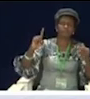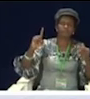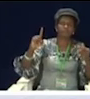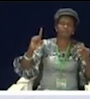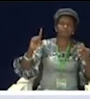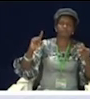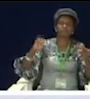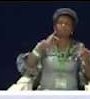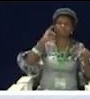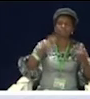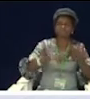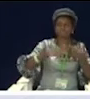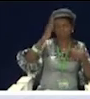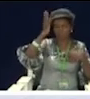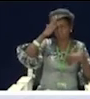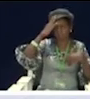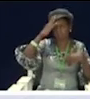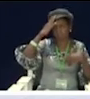is to know